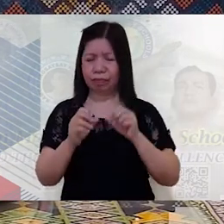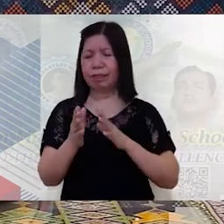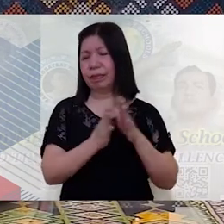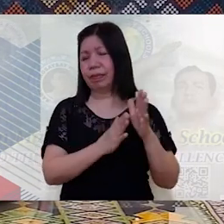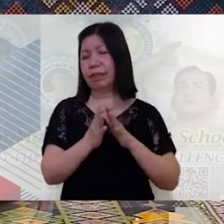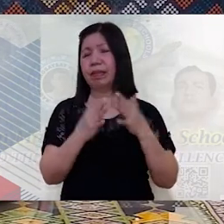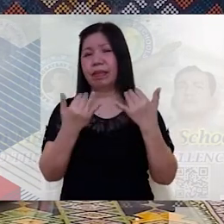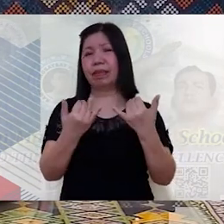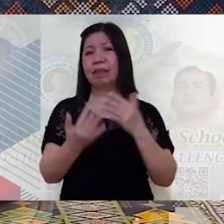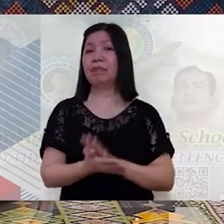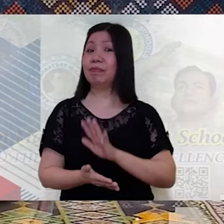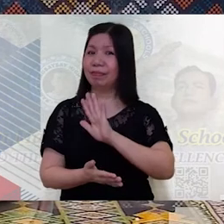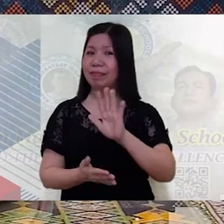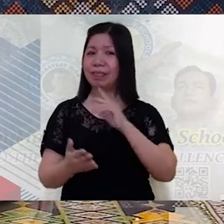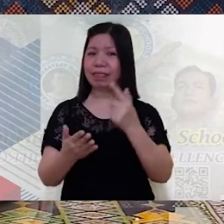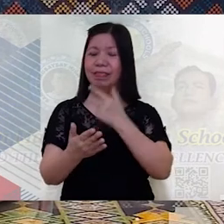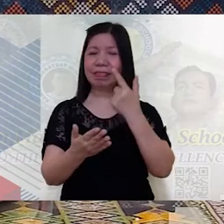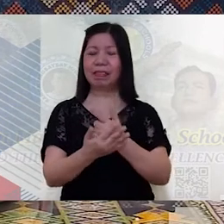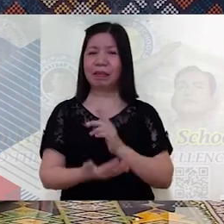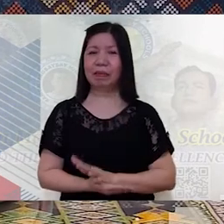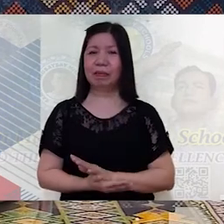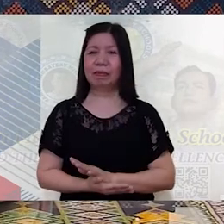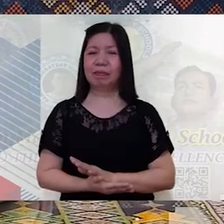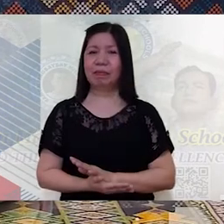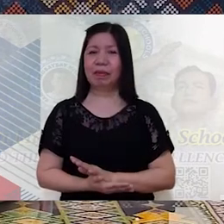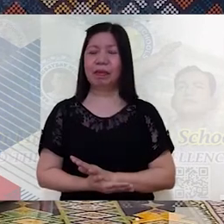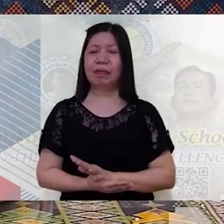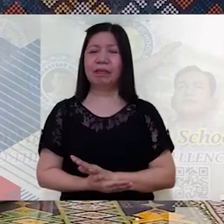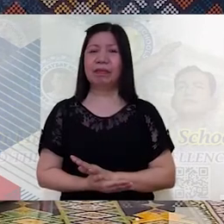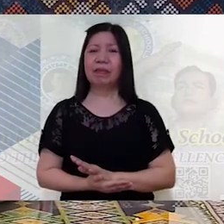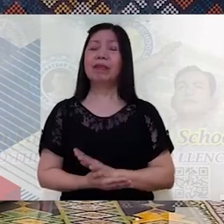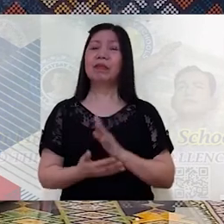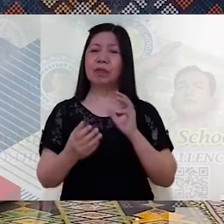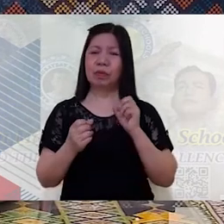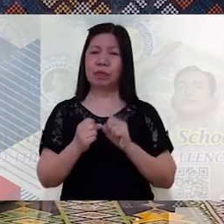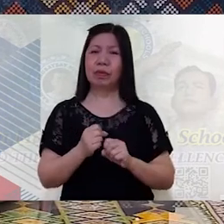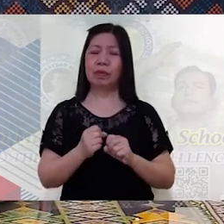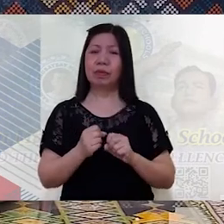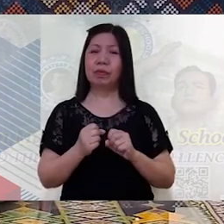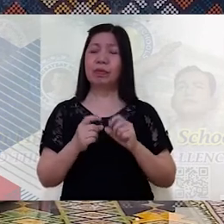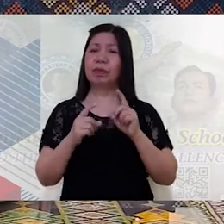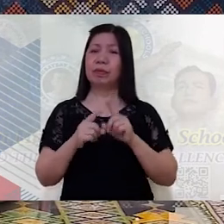persevered, and now you are ready to graduate. And therefore, you